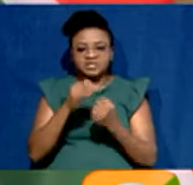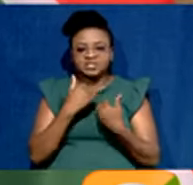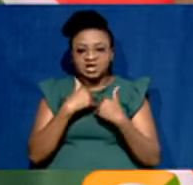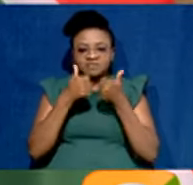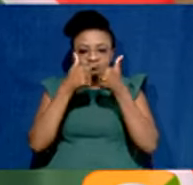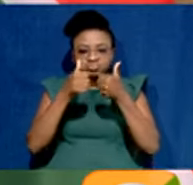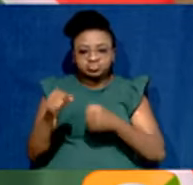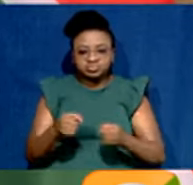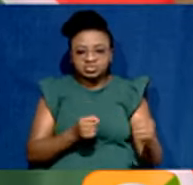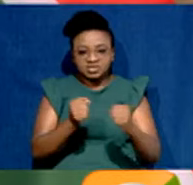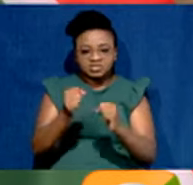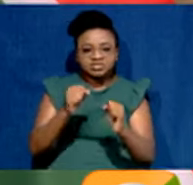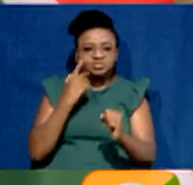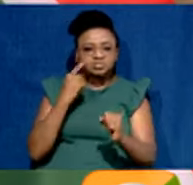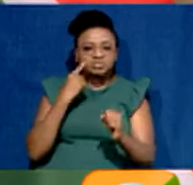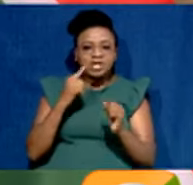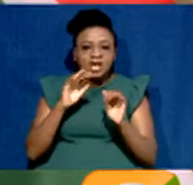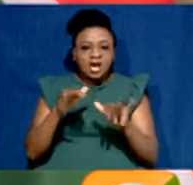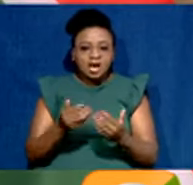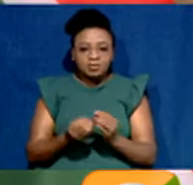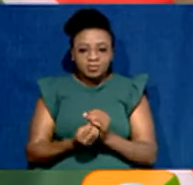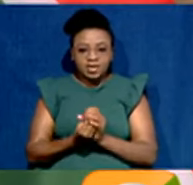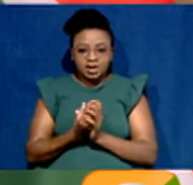strategy on how to grow